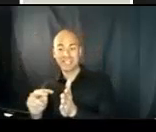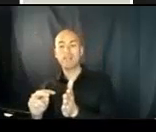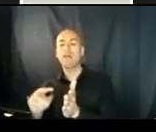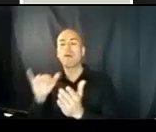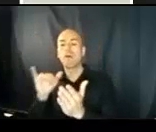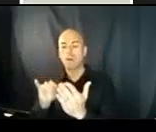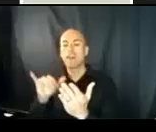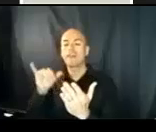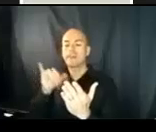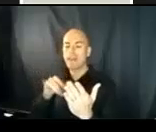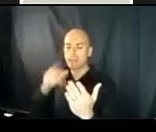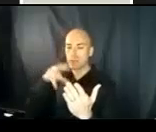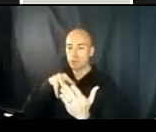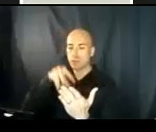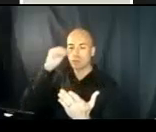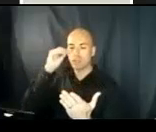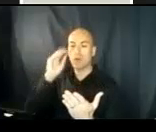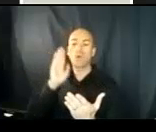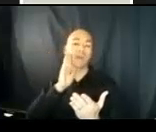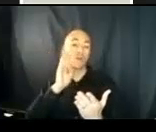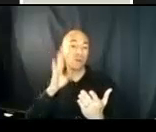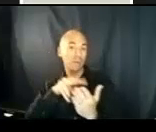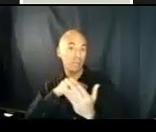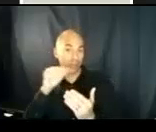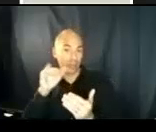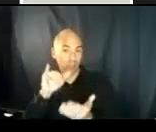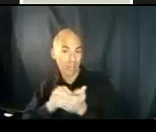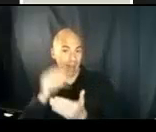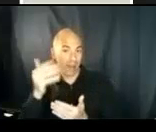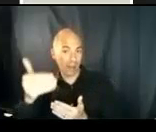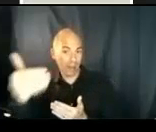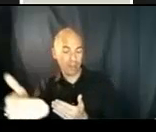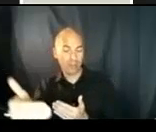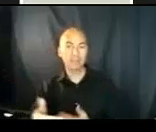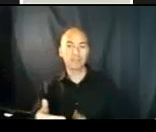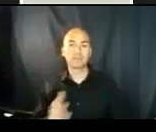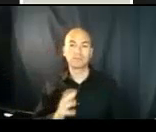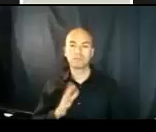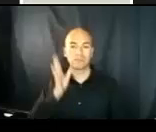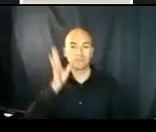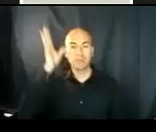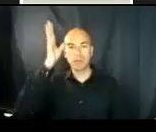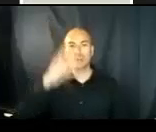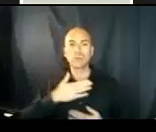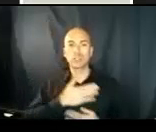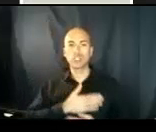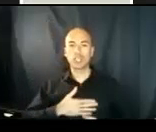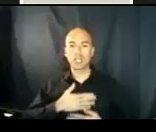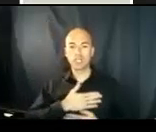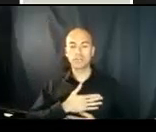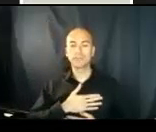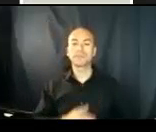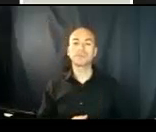what the student is going to be seeing. And they're going to be so grateful. And you could always, you know what the beauty of this